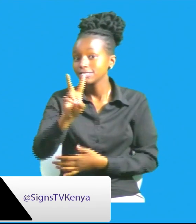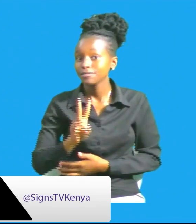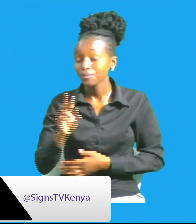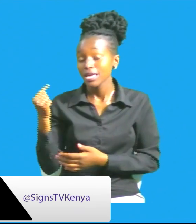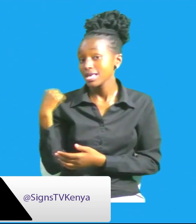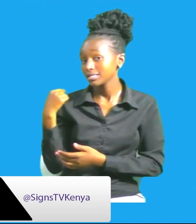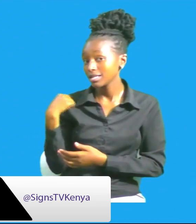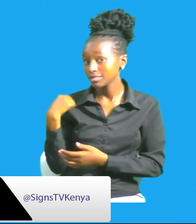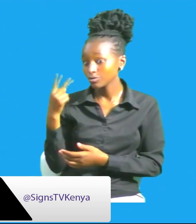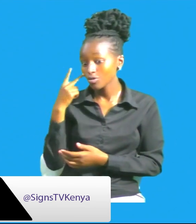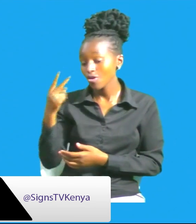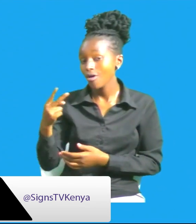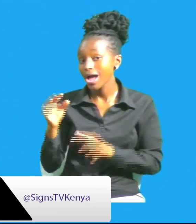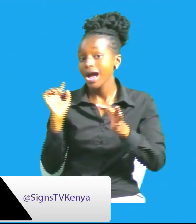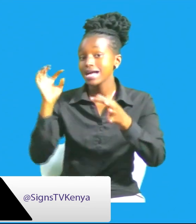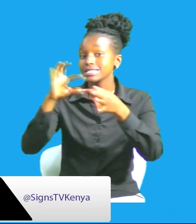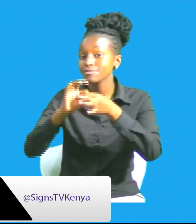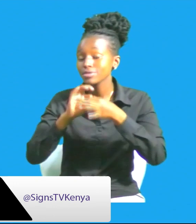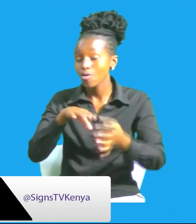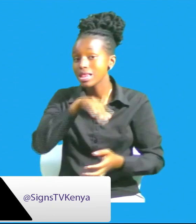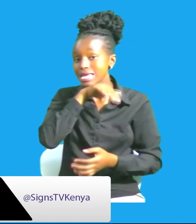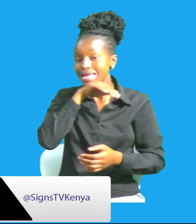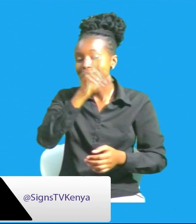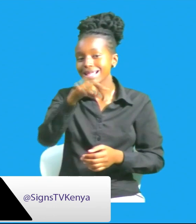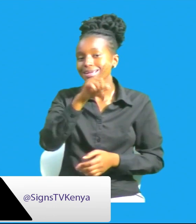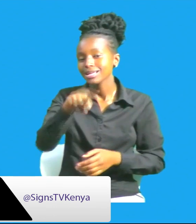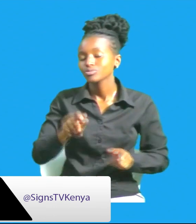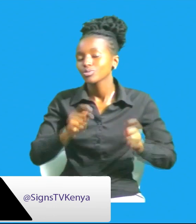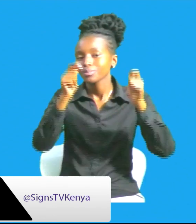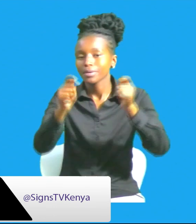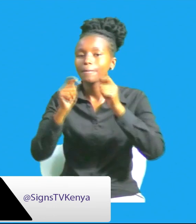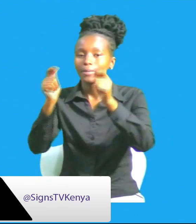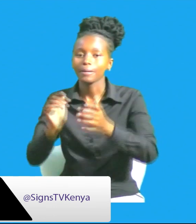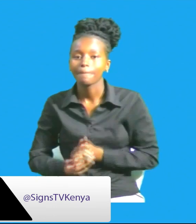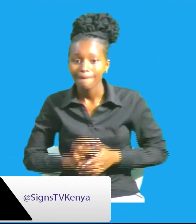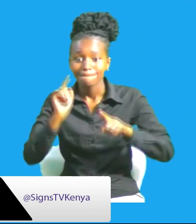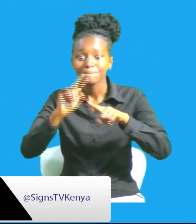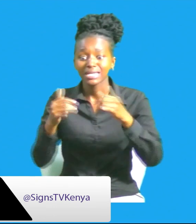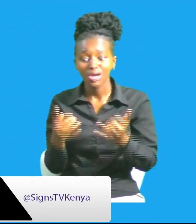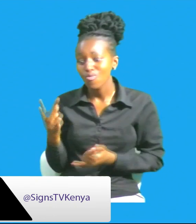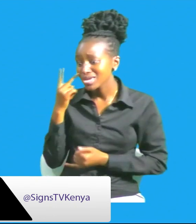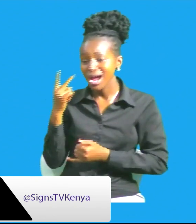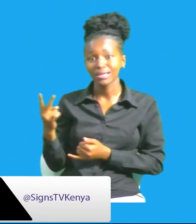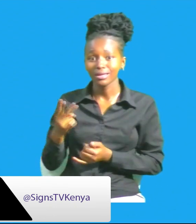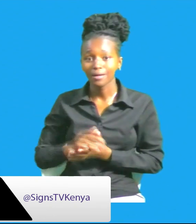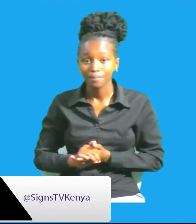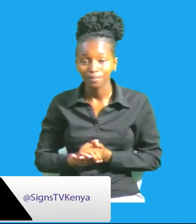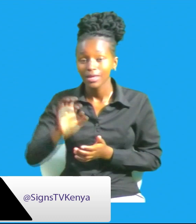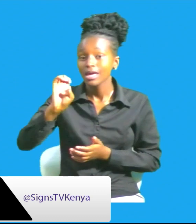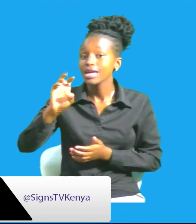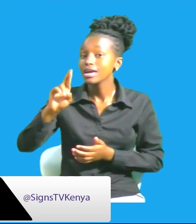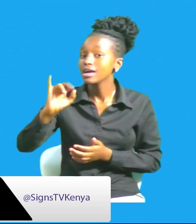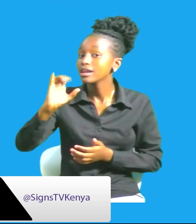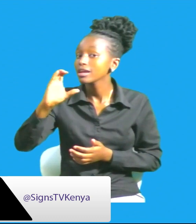yesterday Azimio leader Raila Odinga ali call off the demonstrations. But who is Eric Omondi? We all know Eric Omondi is